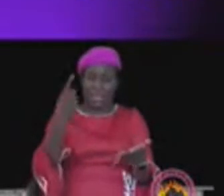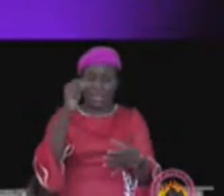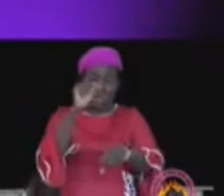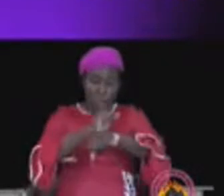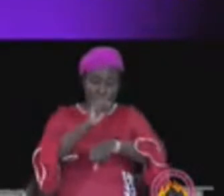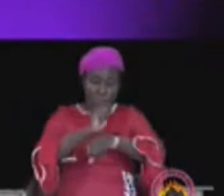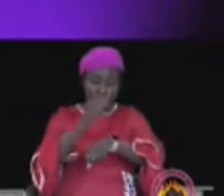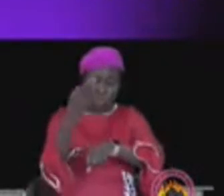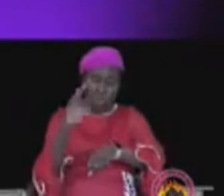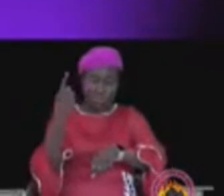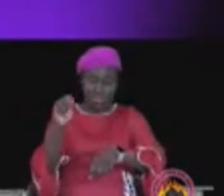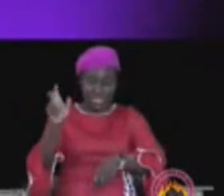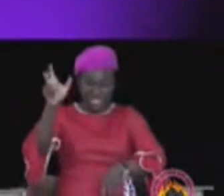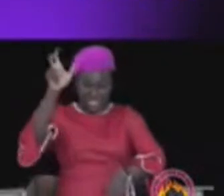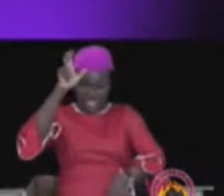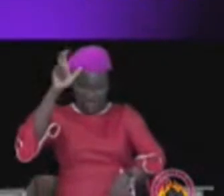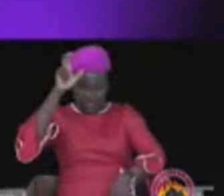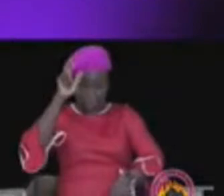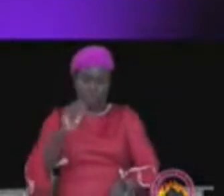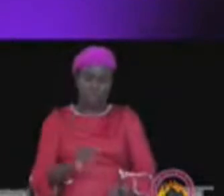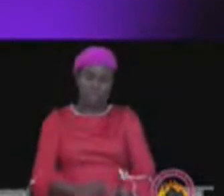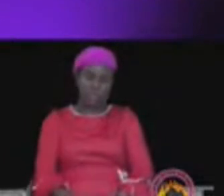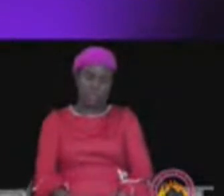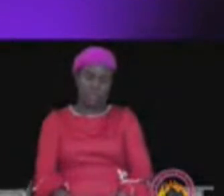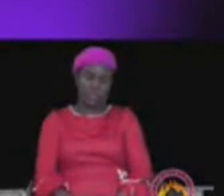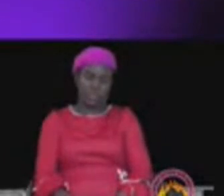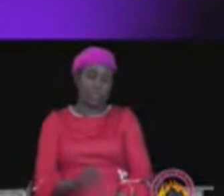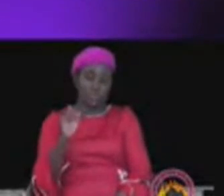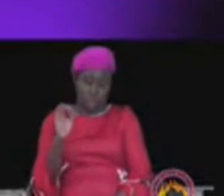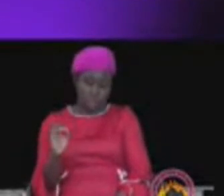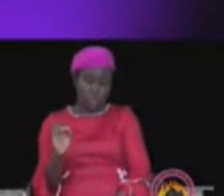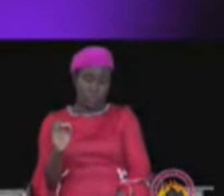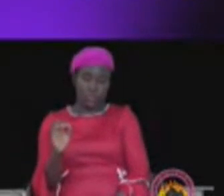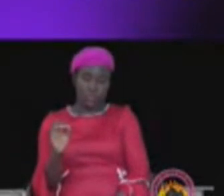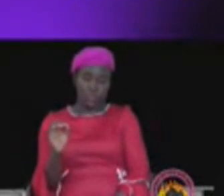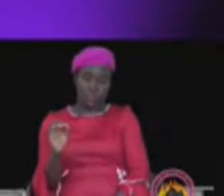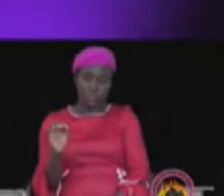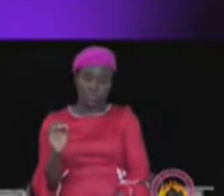the works of the devil. So technically,